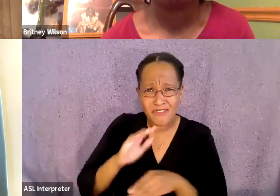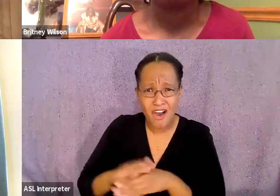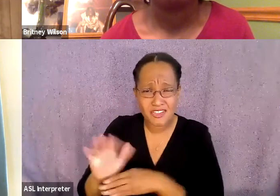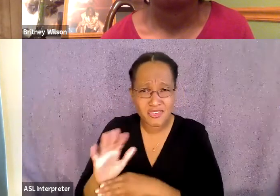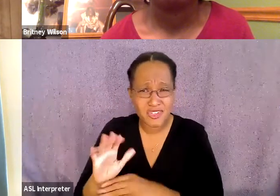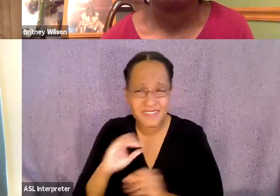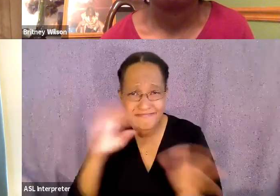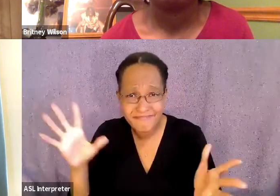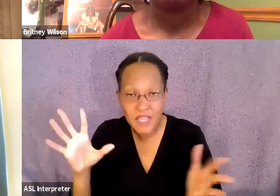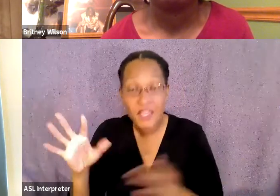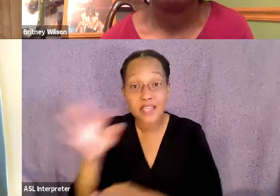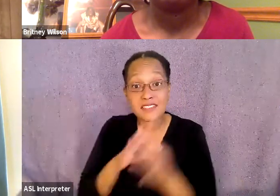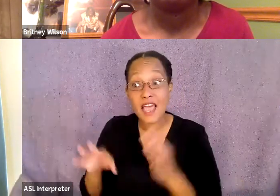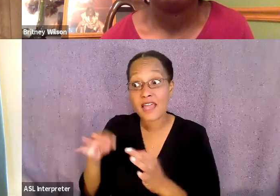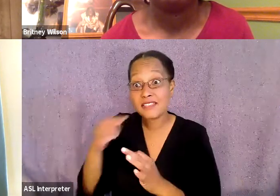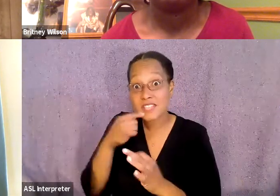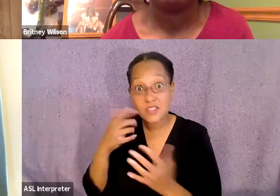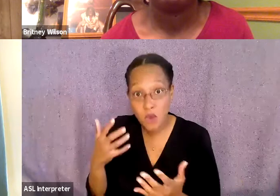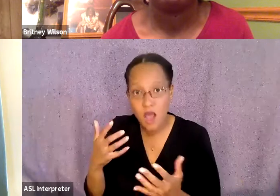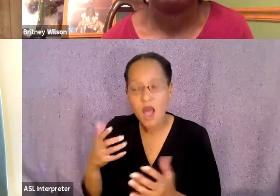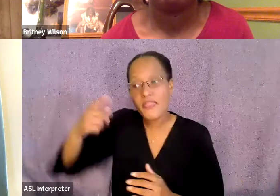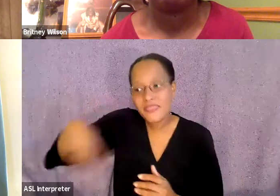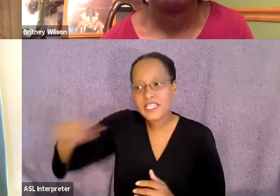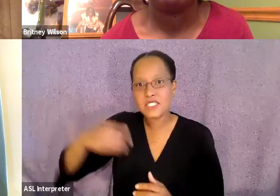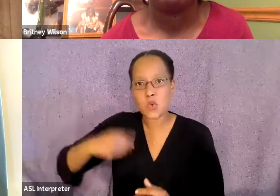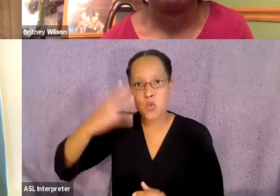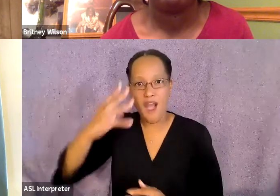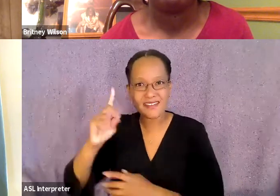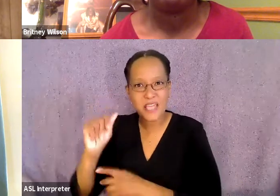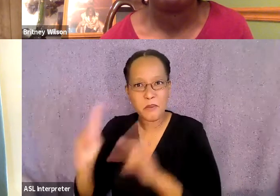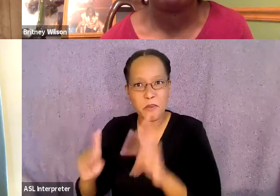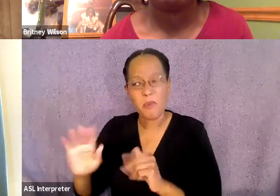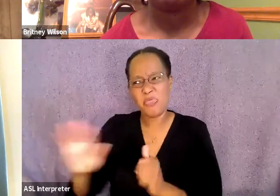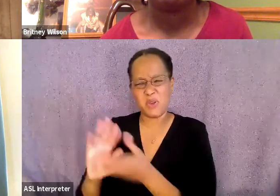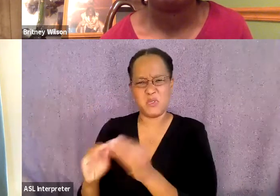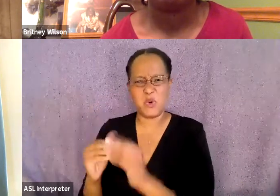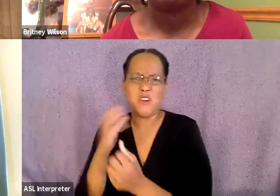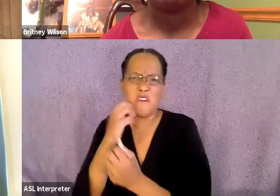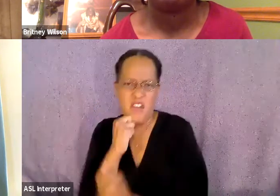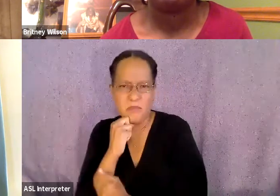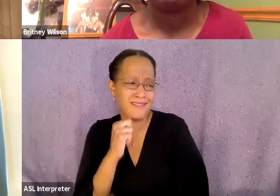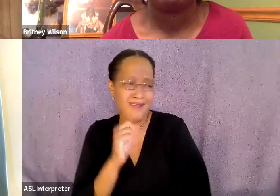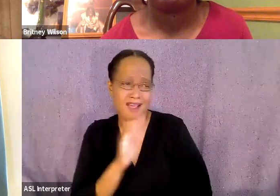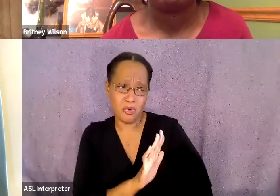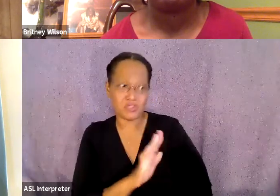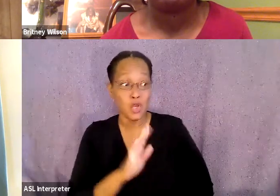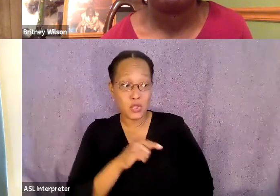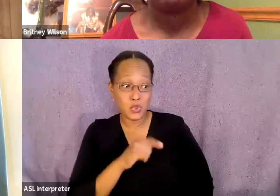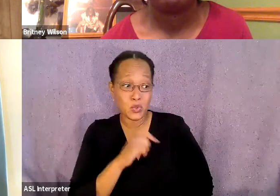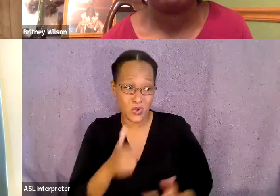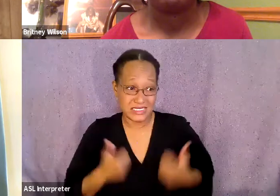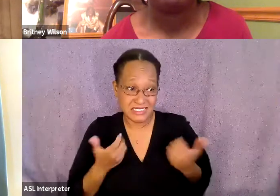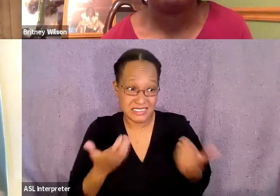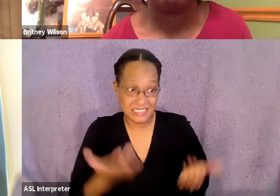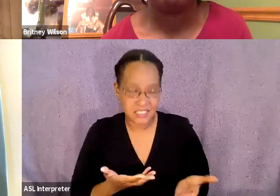hey, these white disabled people, their stories are valuable, but not yours, because you don't exist. Because right now in mainstream